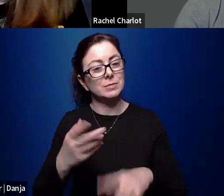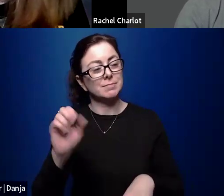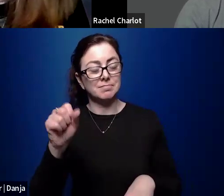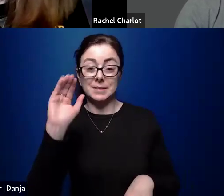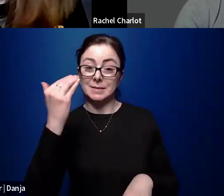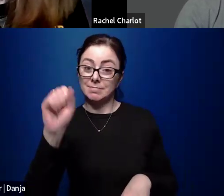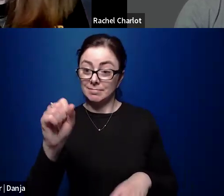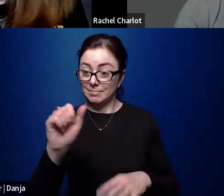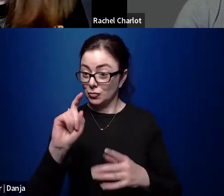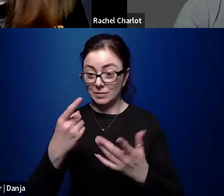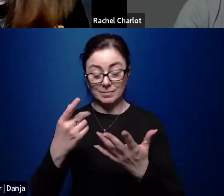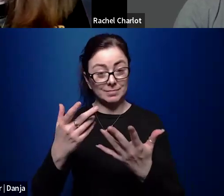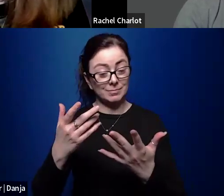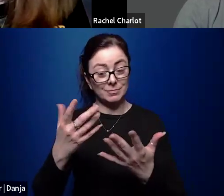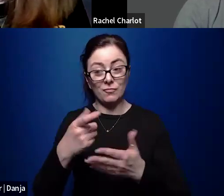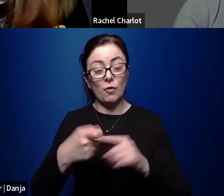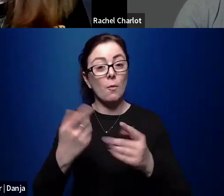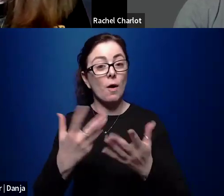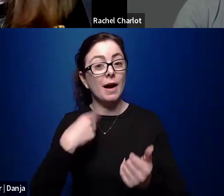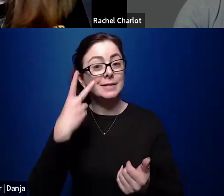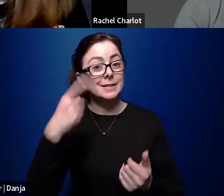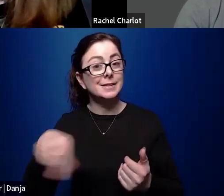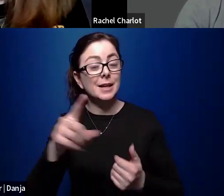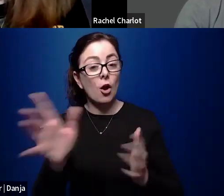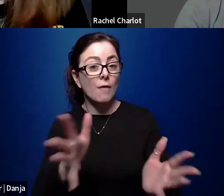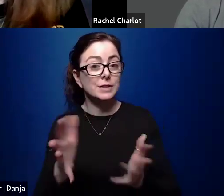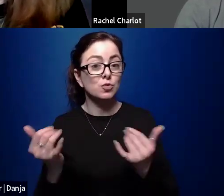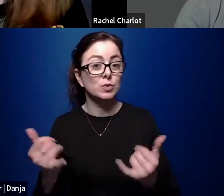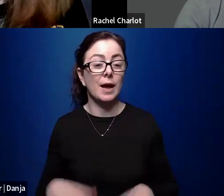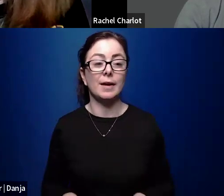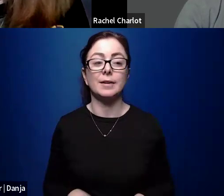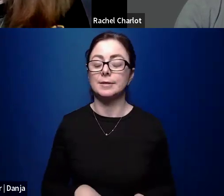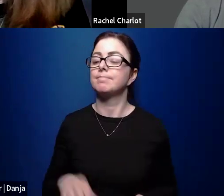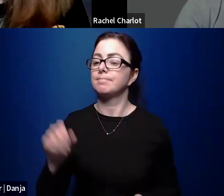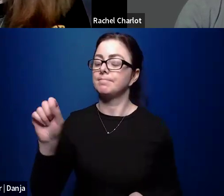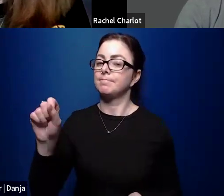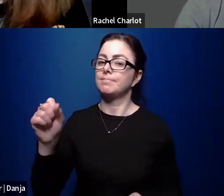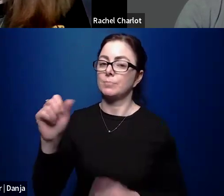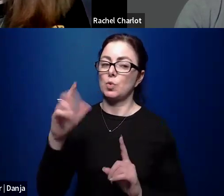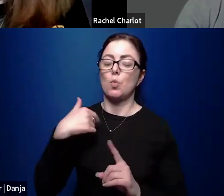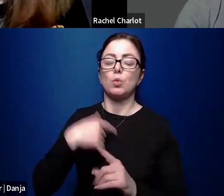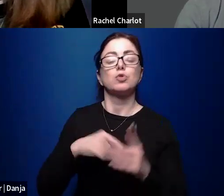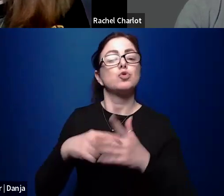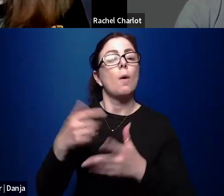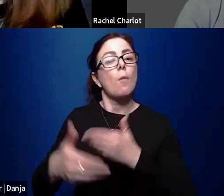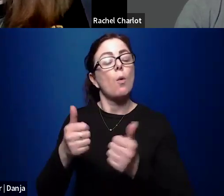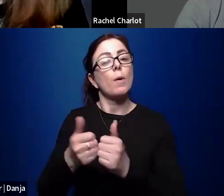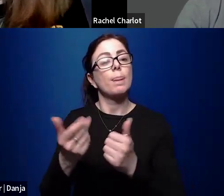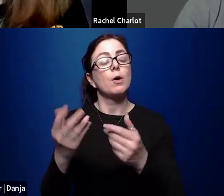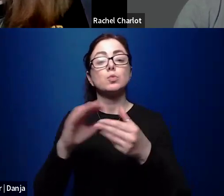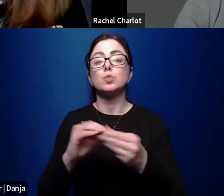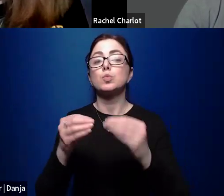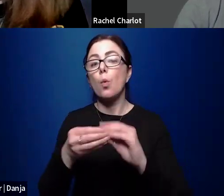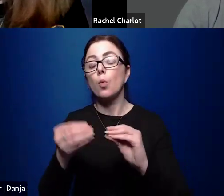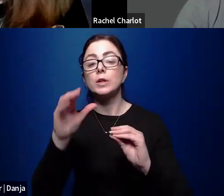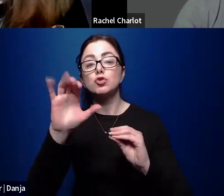we've had here today. yes, we kind of start the process with a story circle where the family has either a prompt